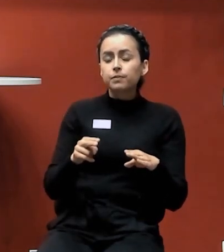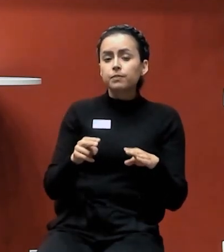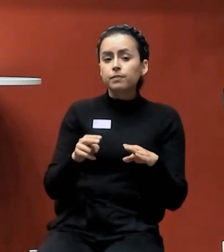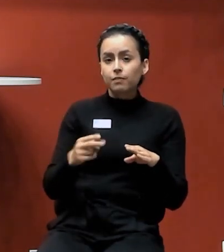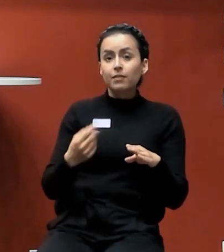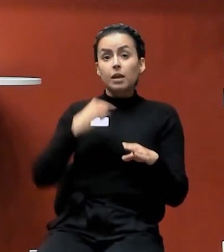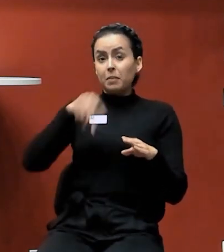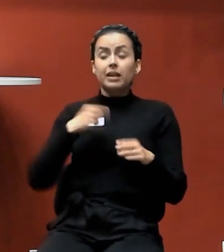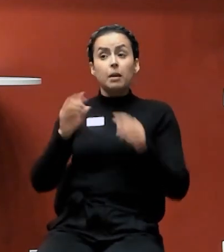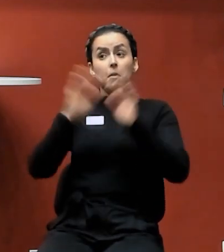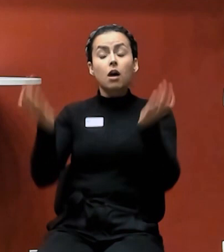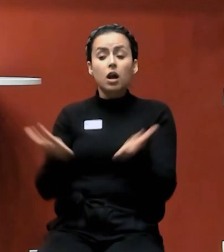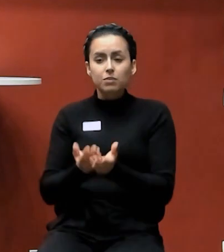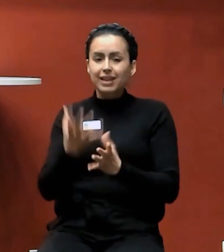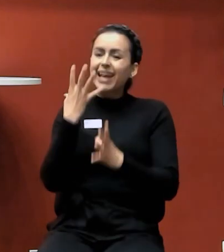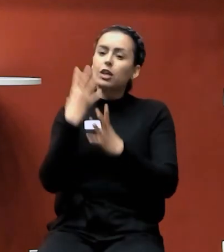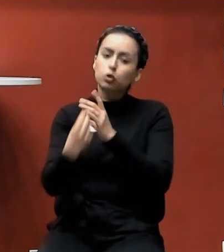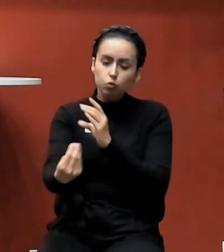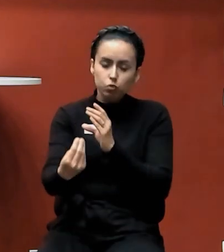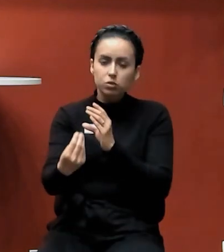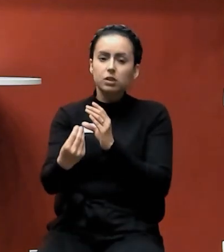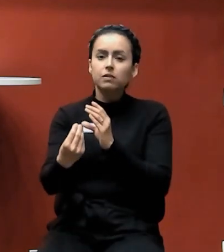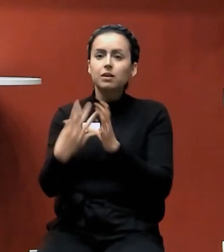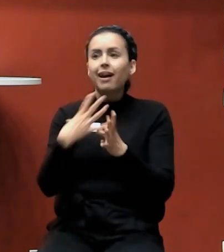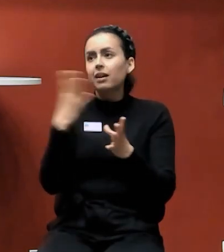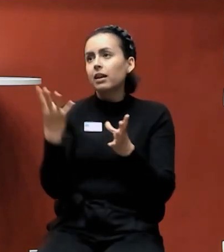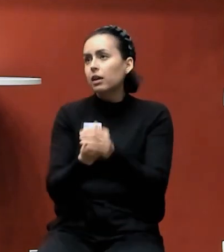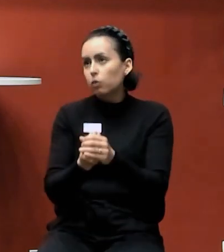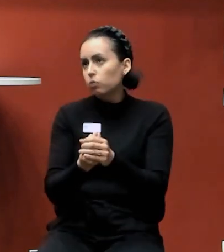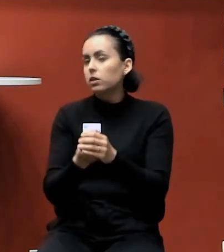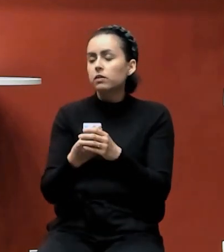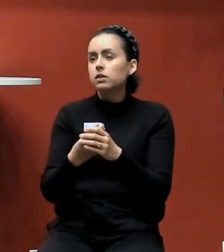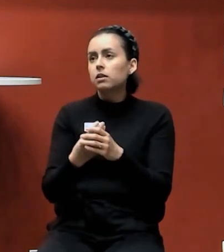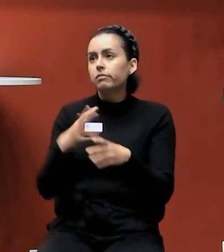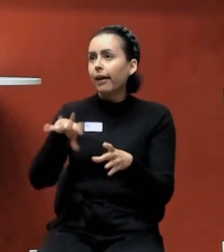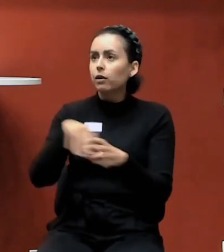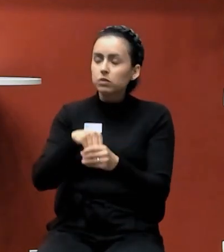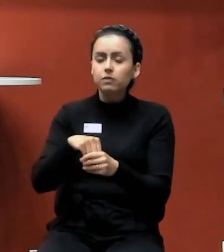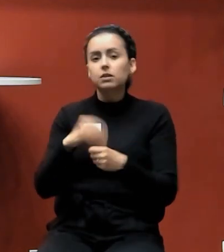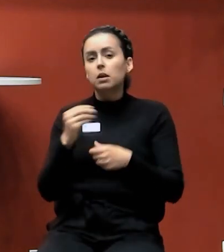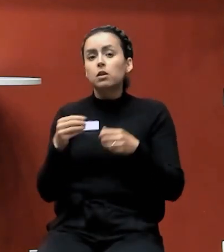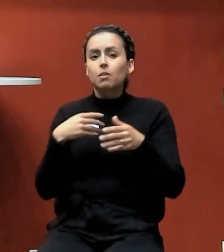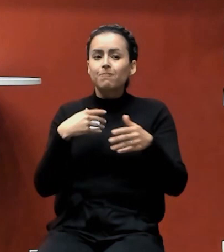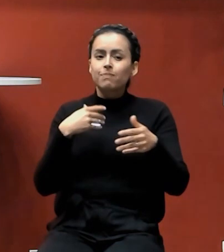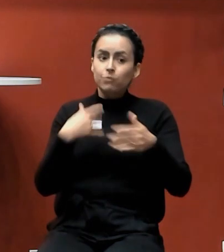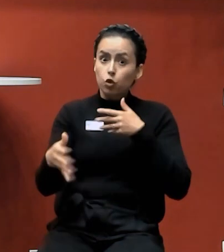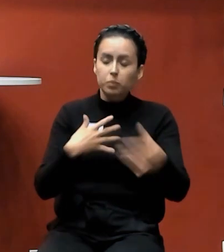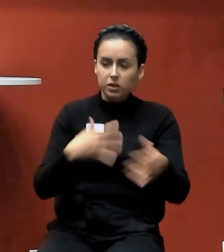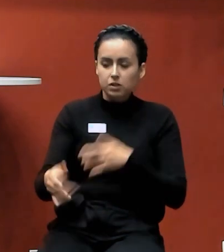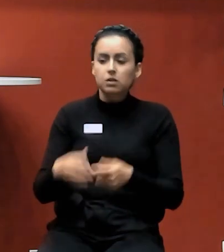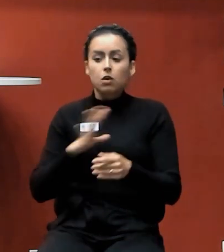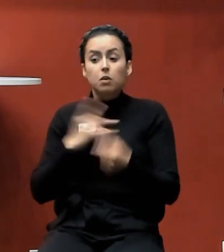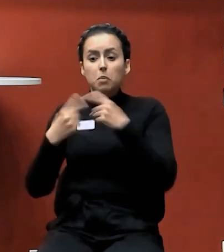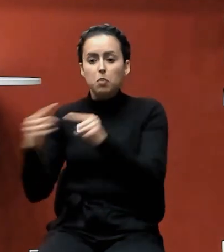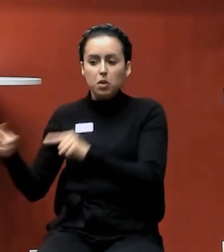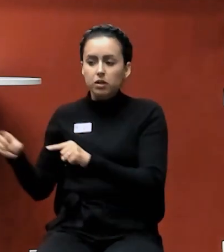within our world, within the world of inclusive practice, there are so many iterations or kind of styles